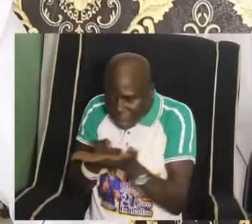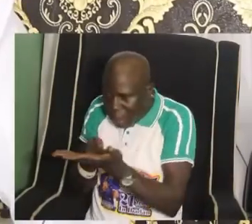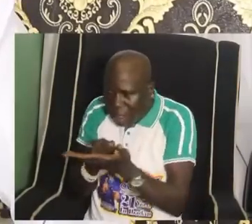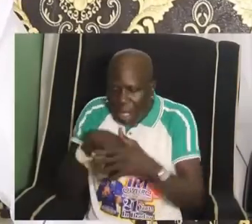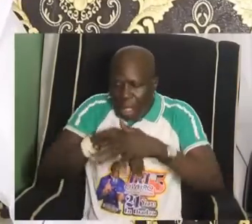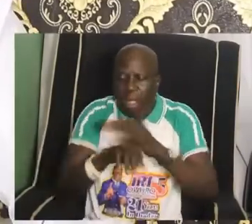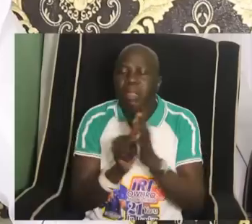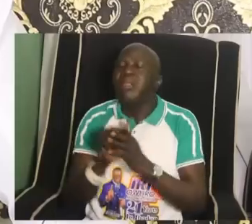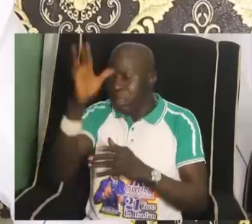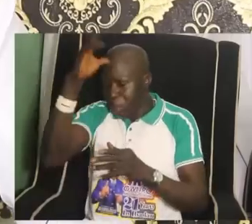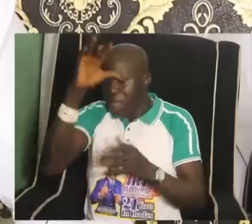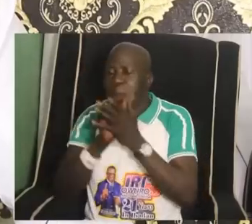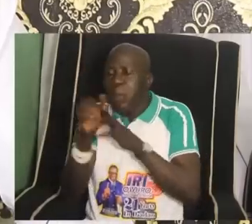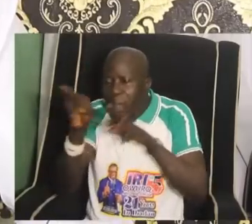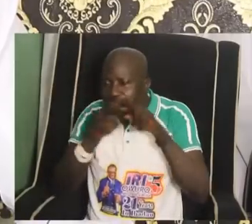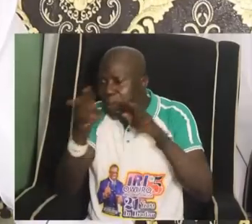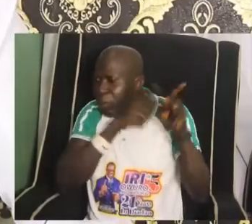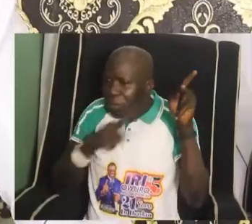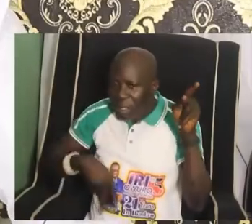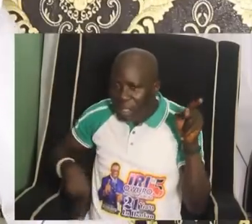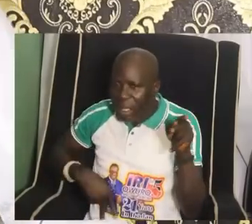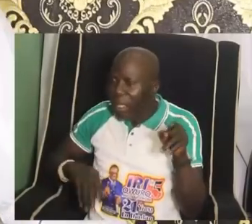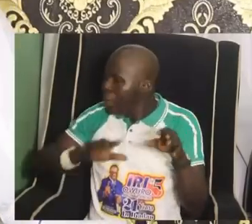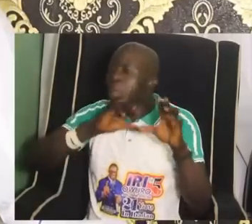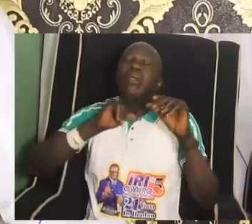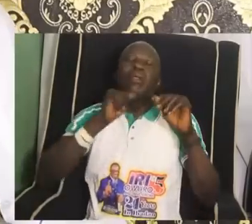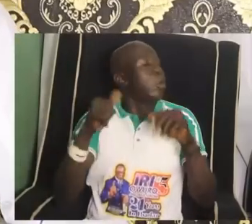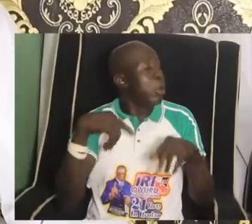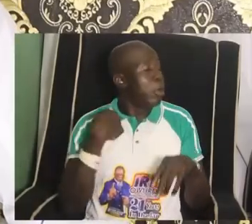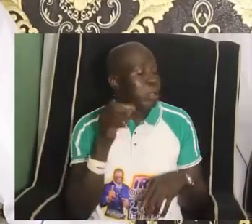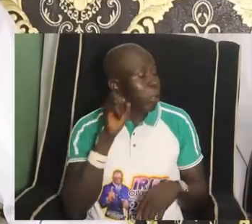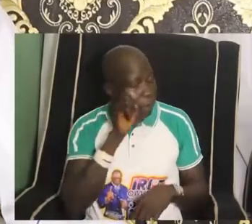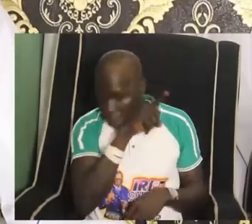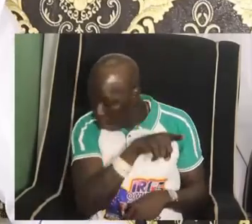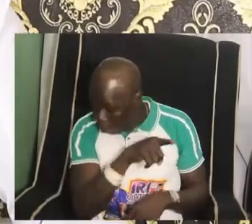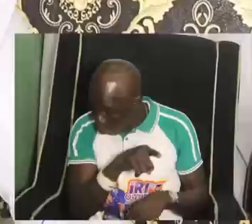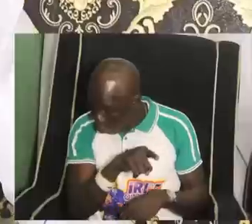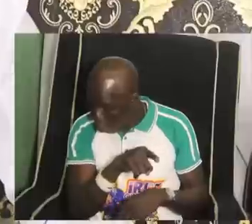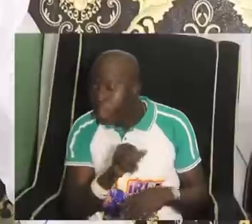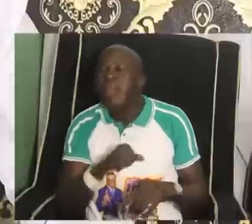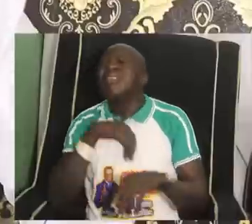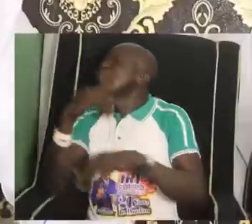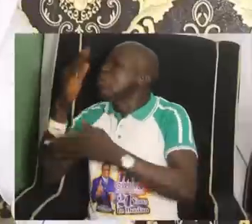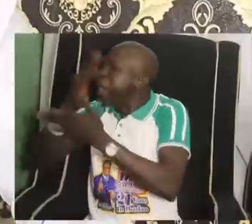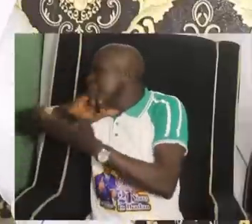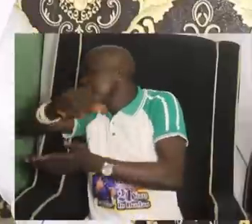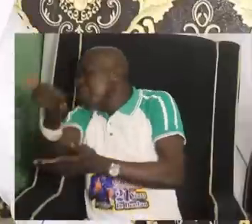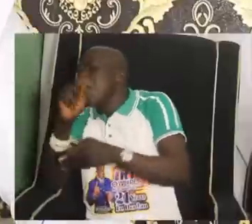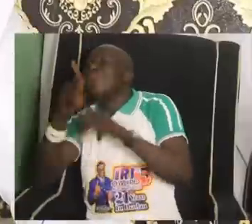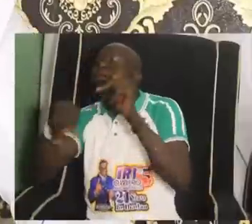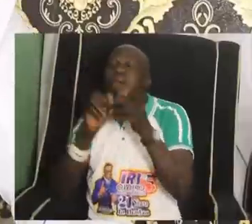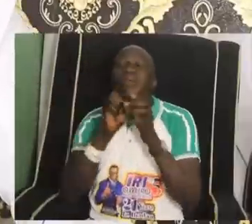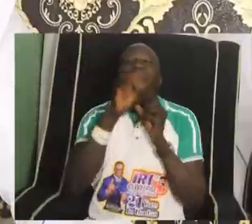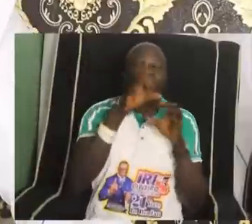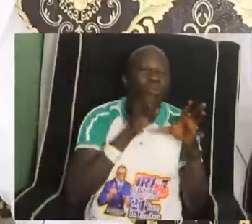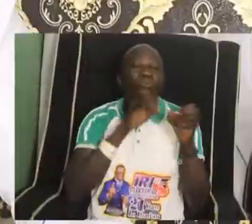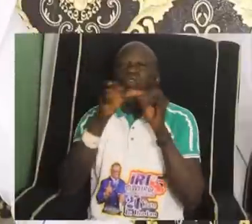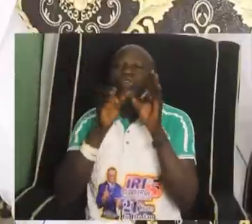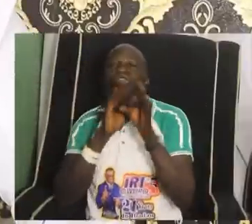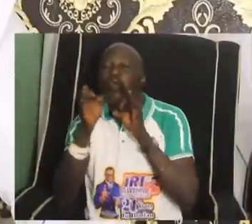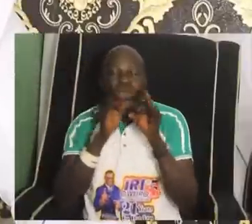of Facebook. That said, Baba Sebioba. He's not Baba Sebioba. They can tell you